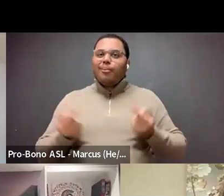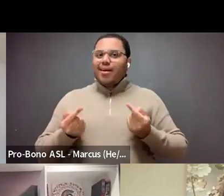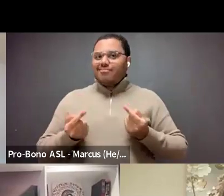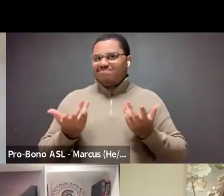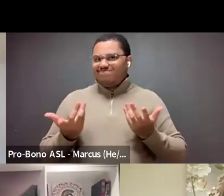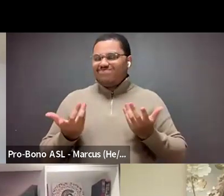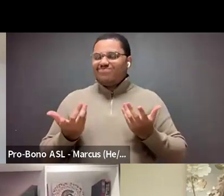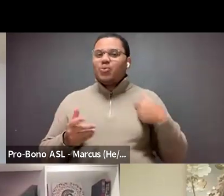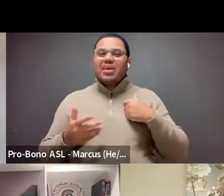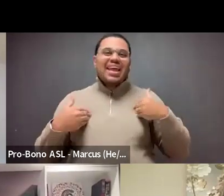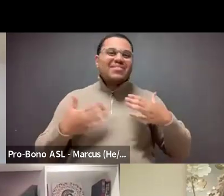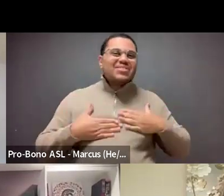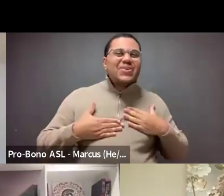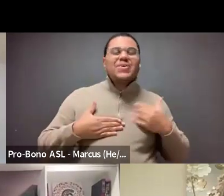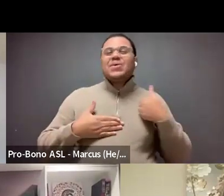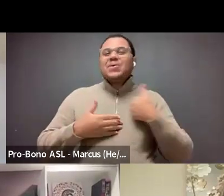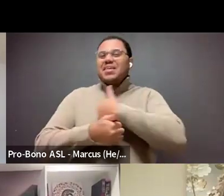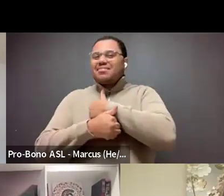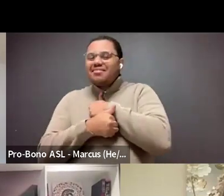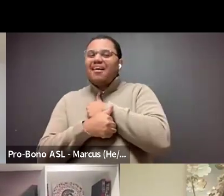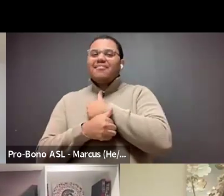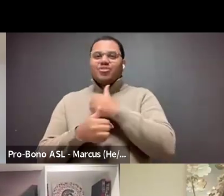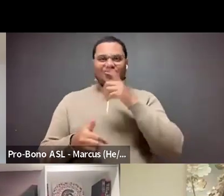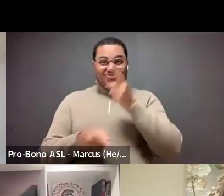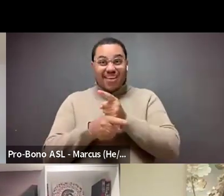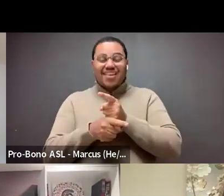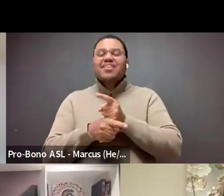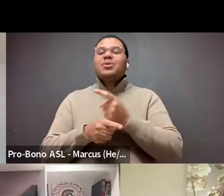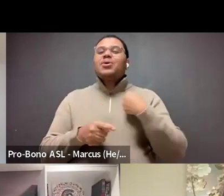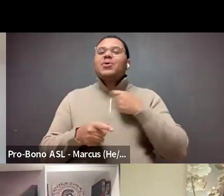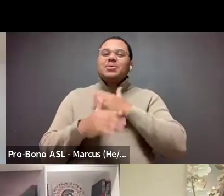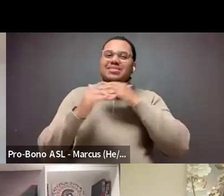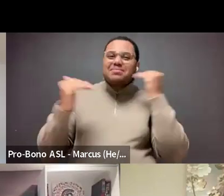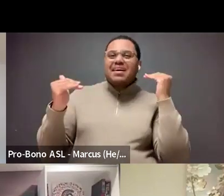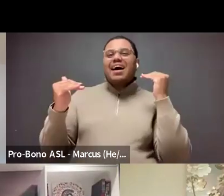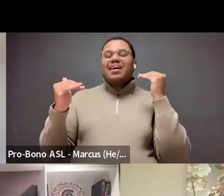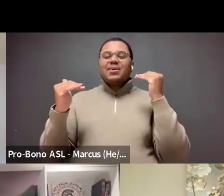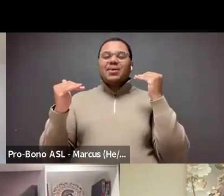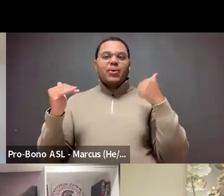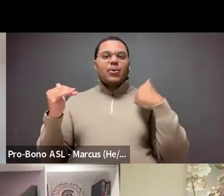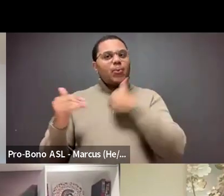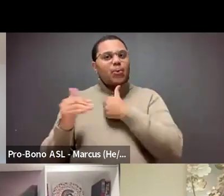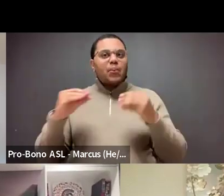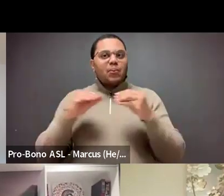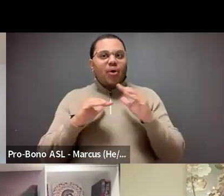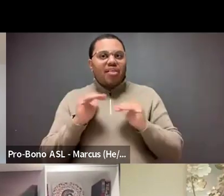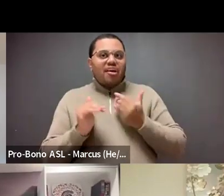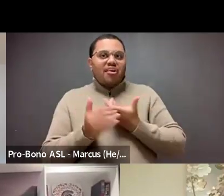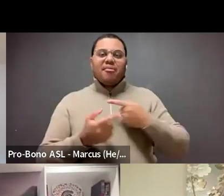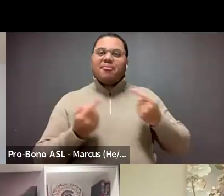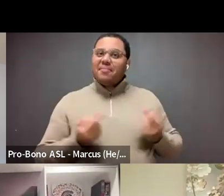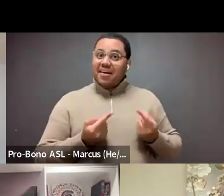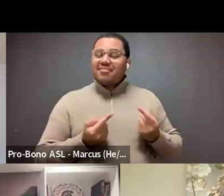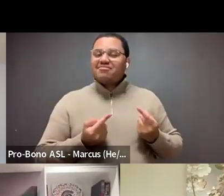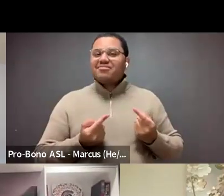We have joy, we love, right? We smile, we have, you know, we are more than our pain. And just to